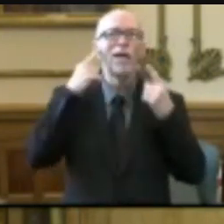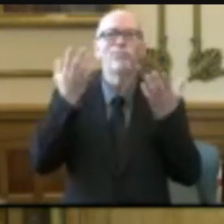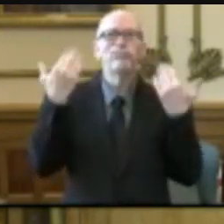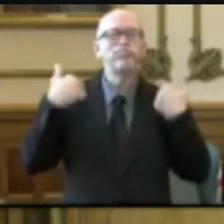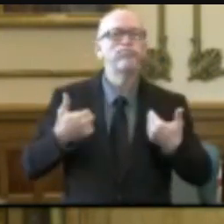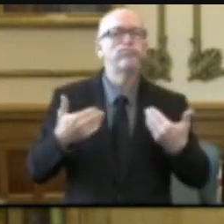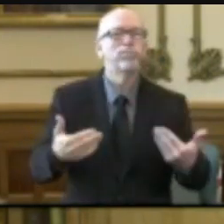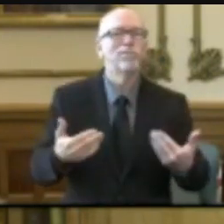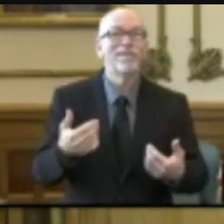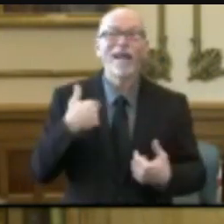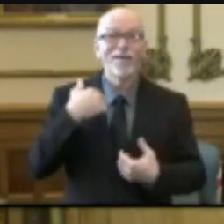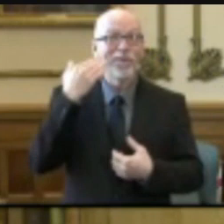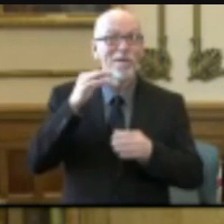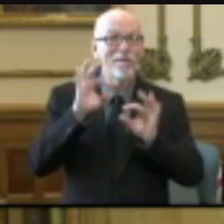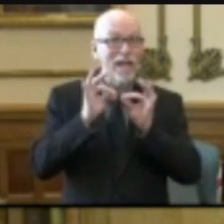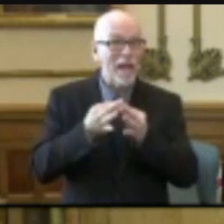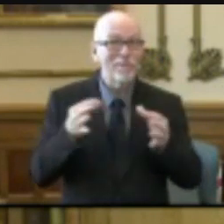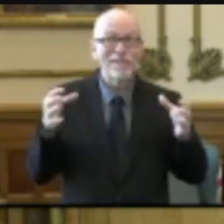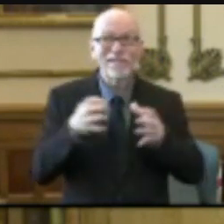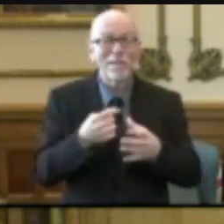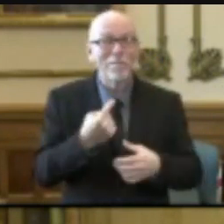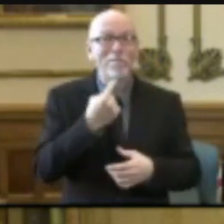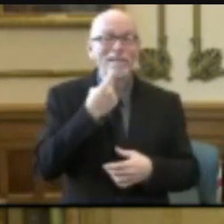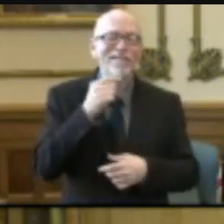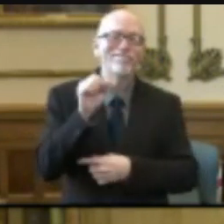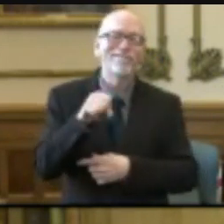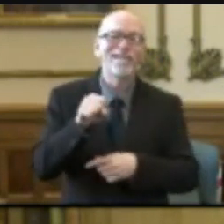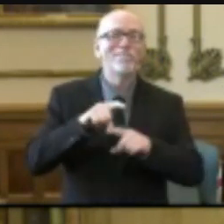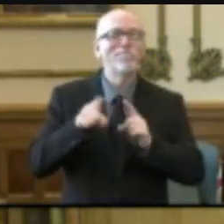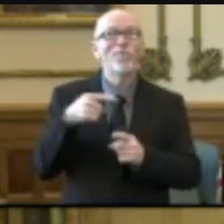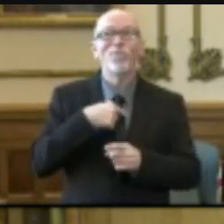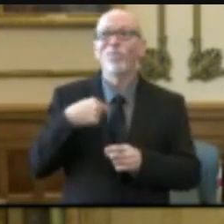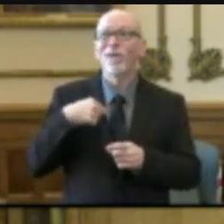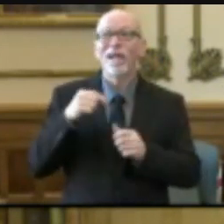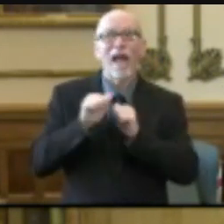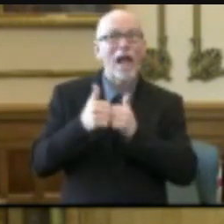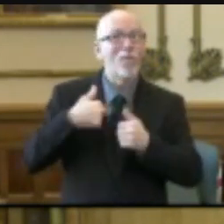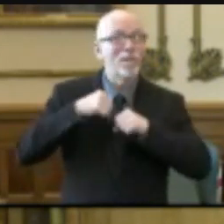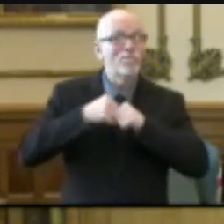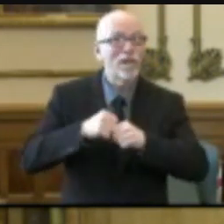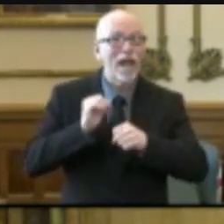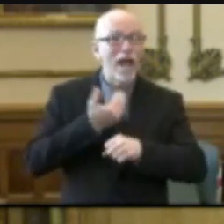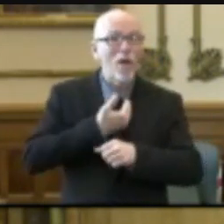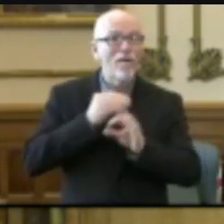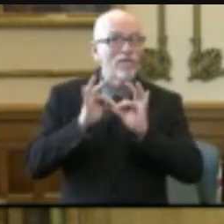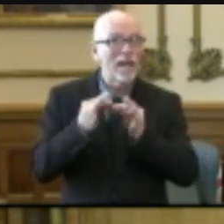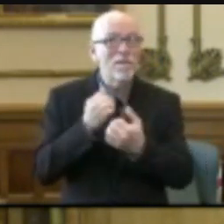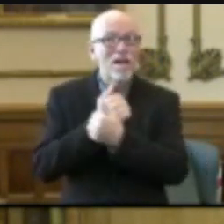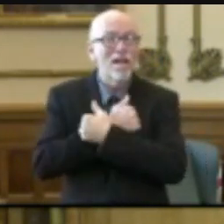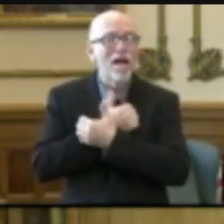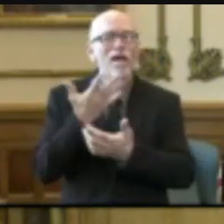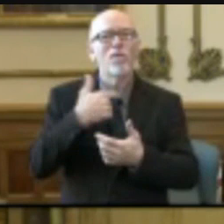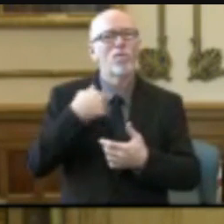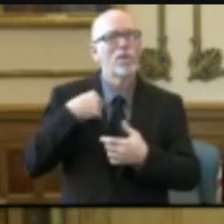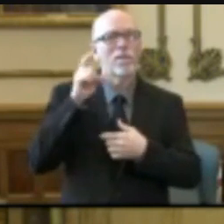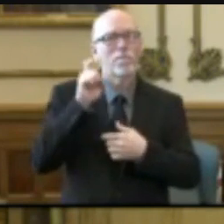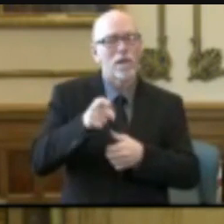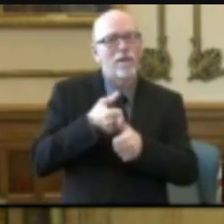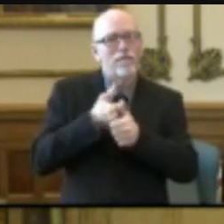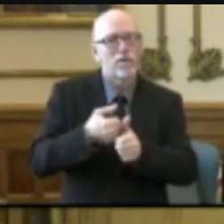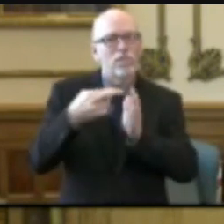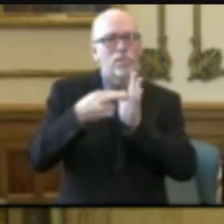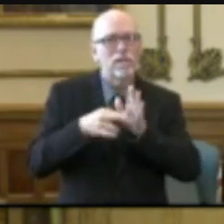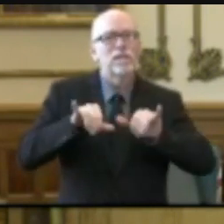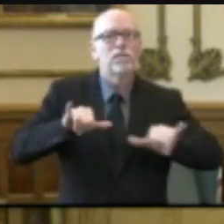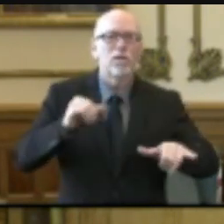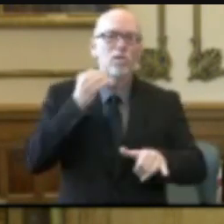think about missing a family gathering, but the best thing we can do to protect our loved ones is to follow the guidelines and flatten this curve as quickly